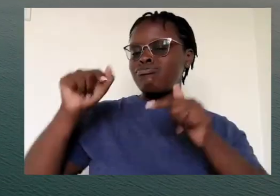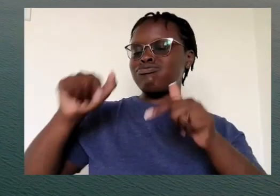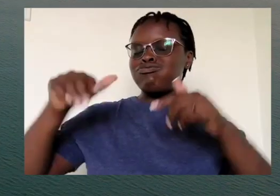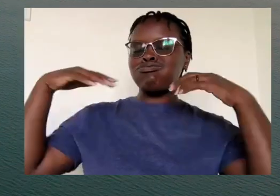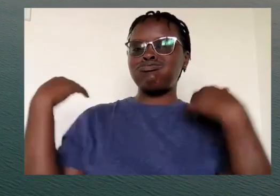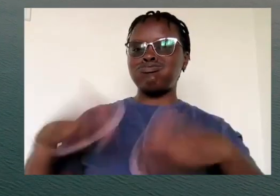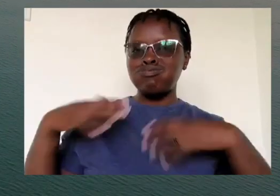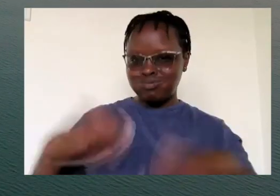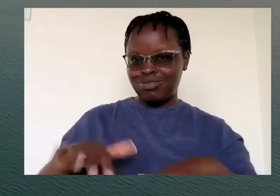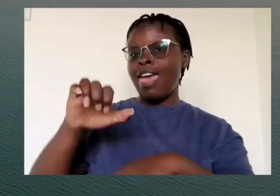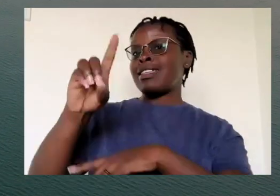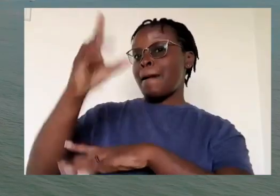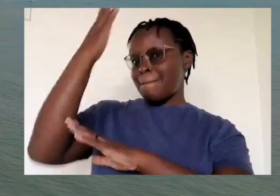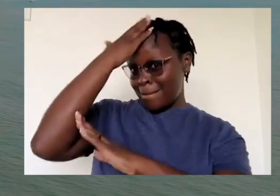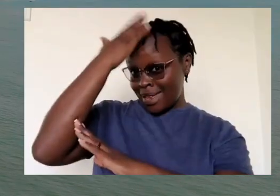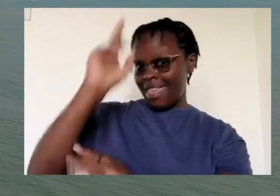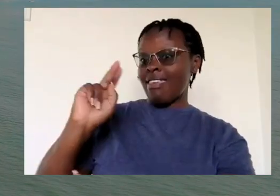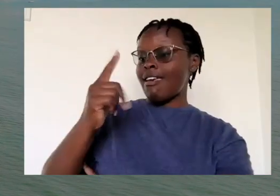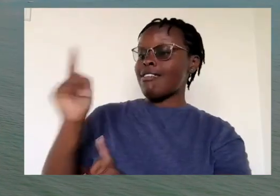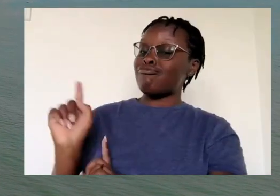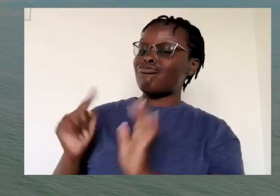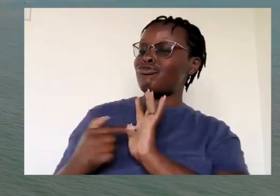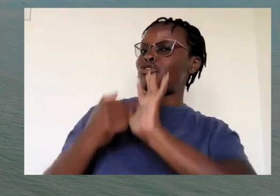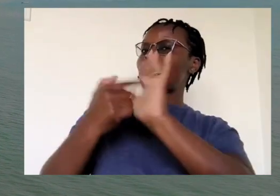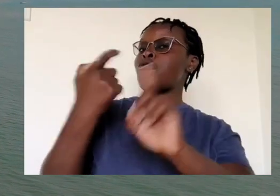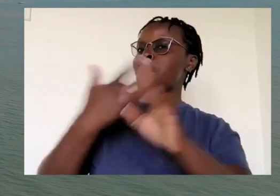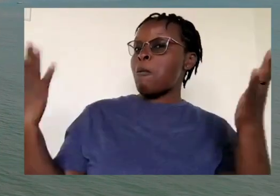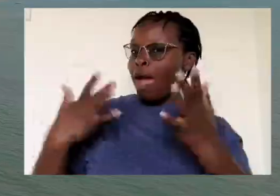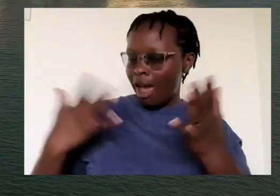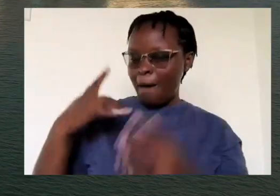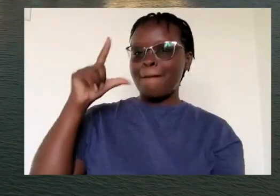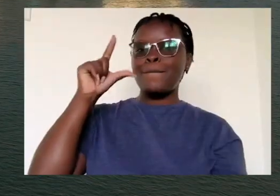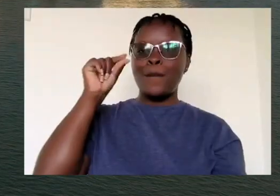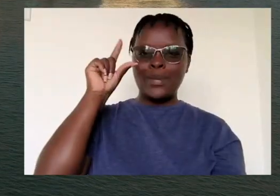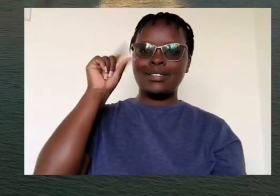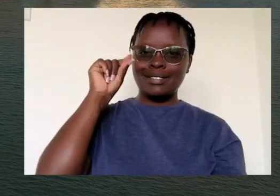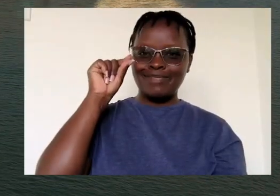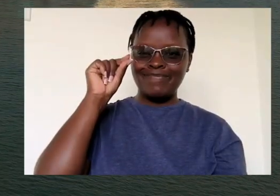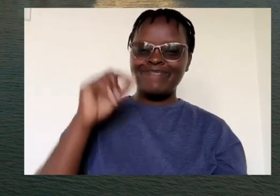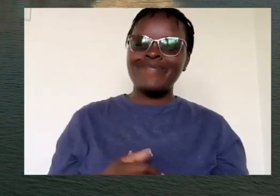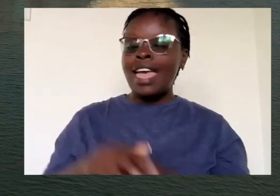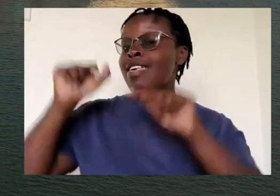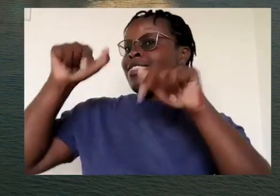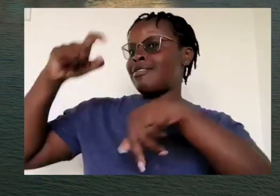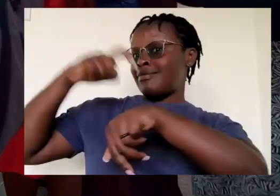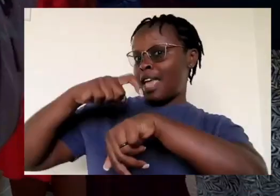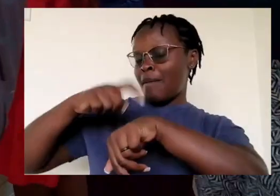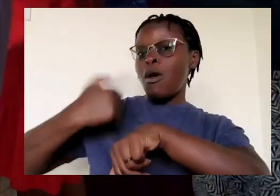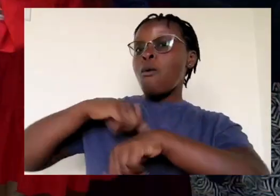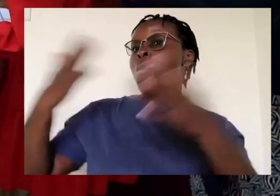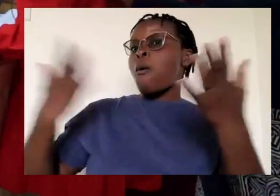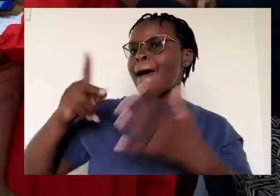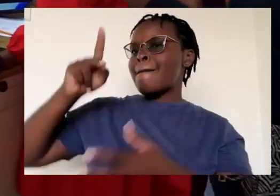Welcome to another exciting edition of EdTech Mondays Kenya, coming to you from the vibrant coastal city of Mombasa. This